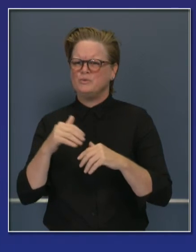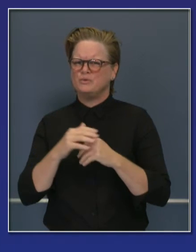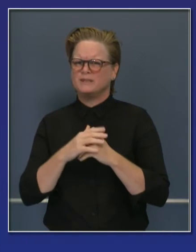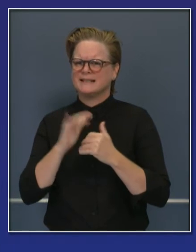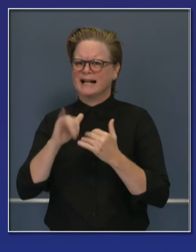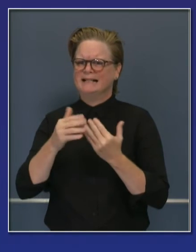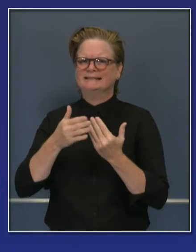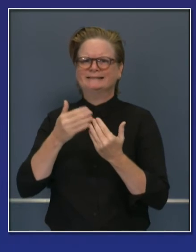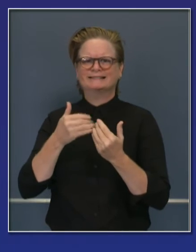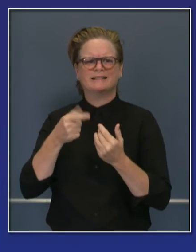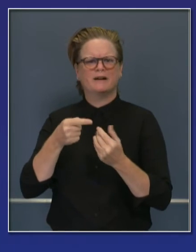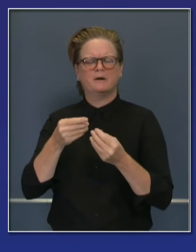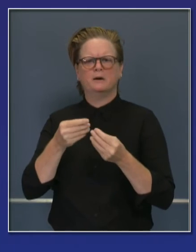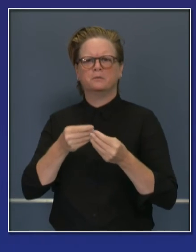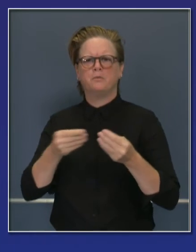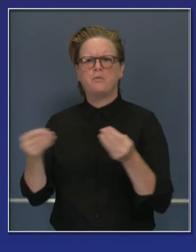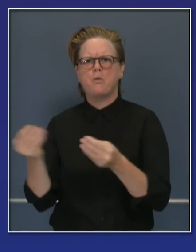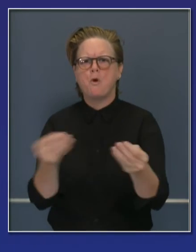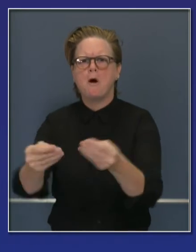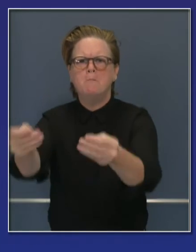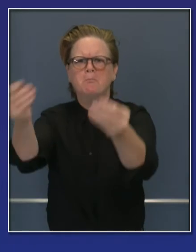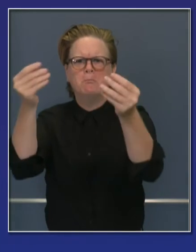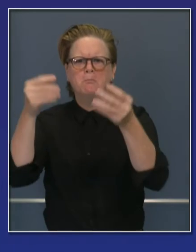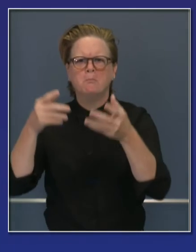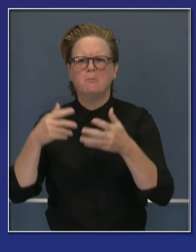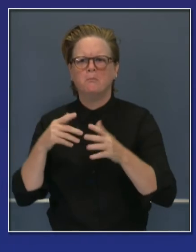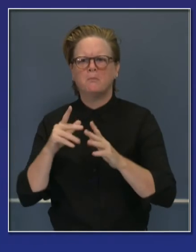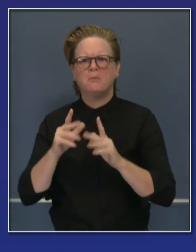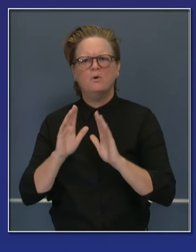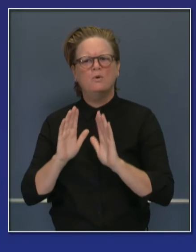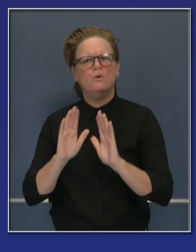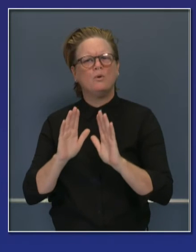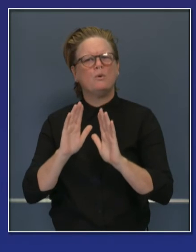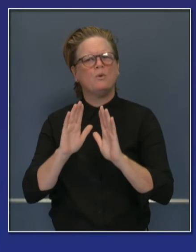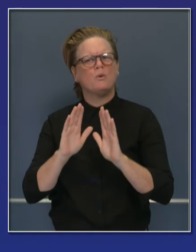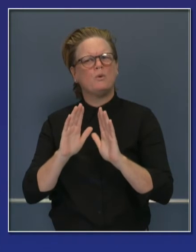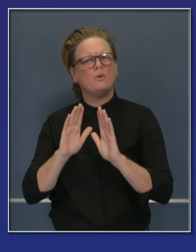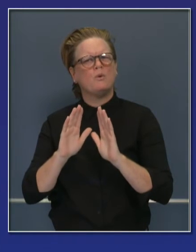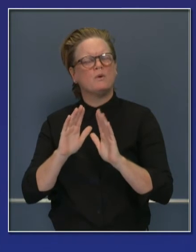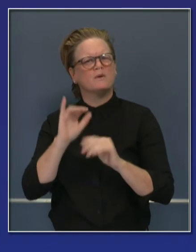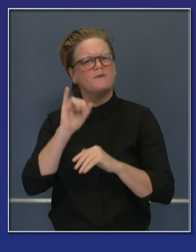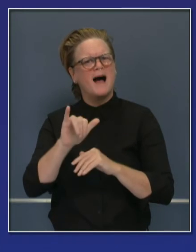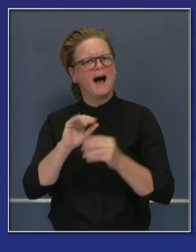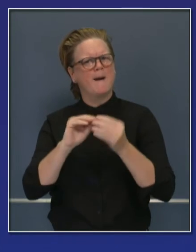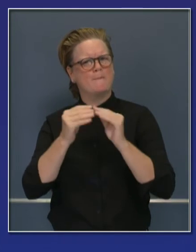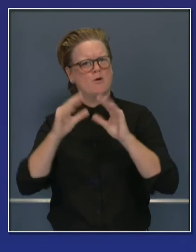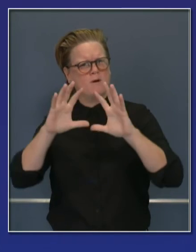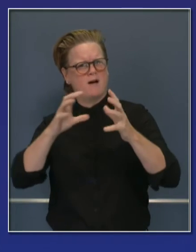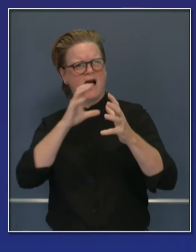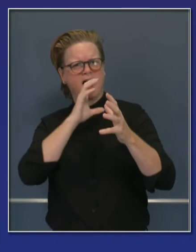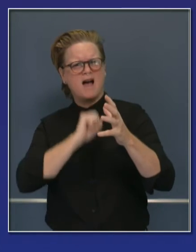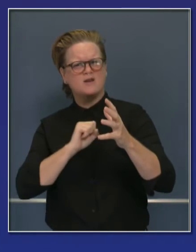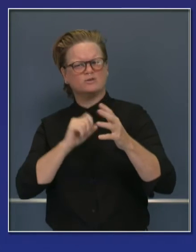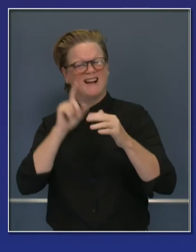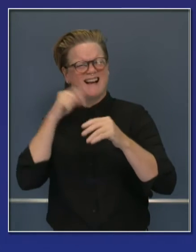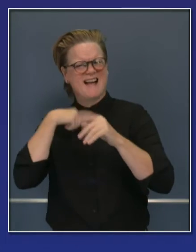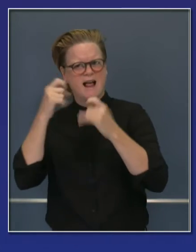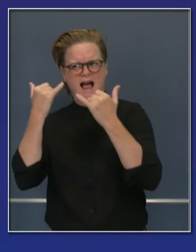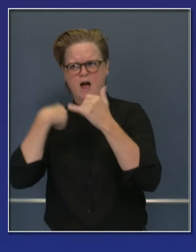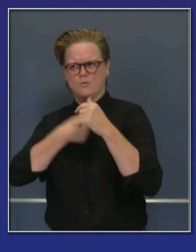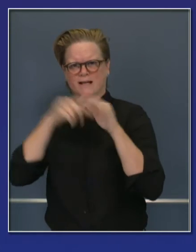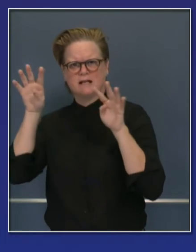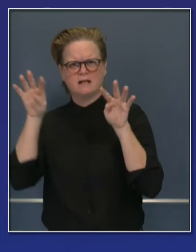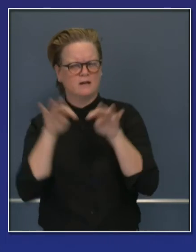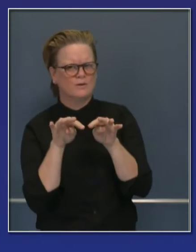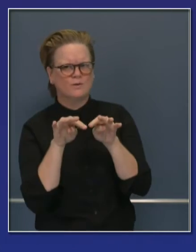chart, disproportionately now are impacting 18 to 49-year-olds. You'll hear from Dr. Galley in just a moment. He